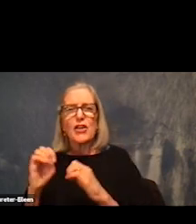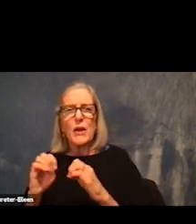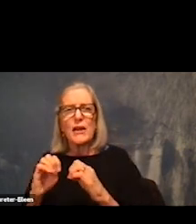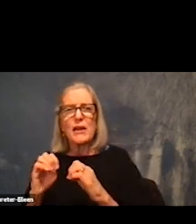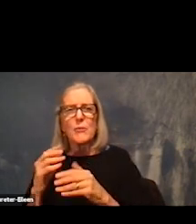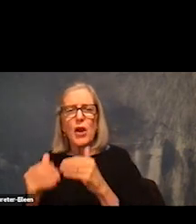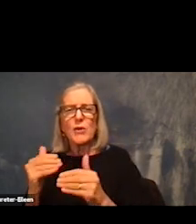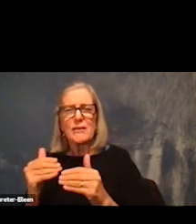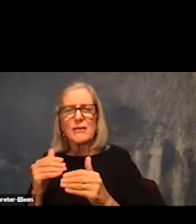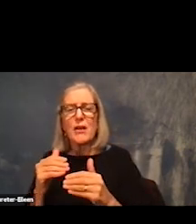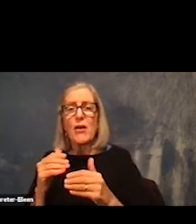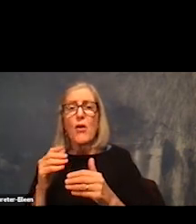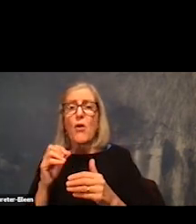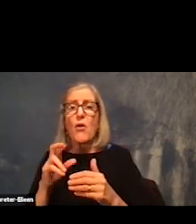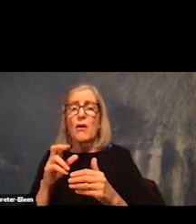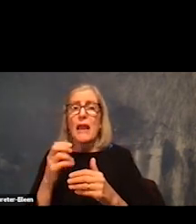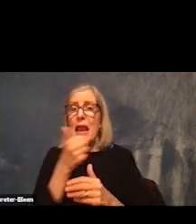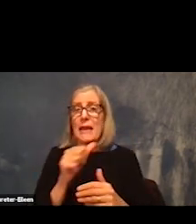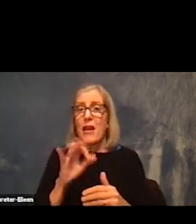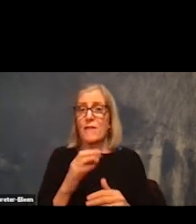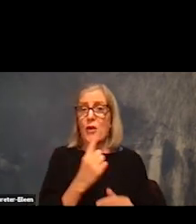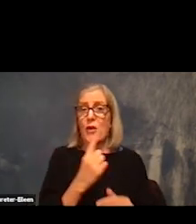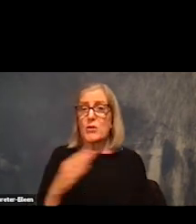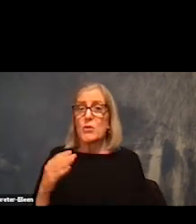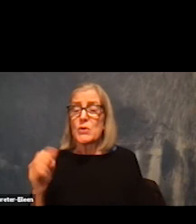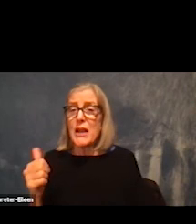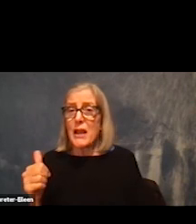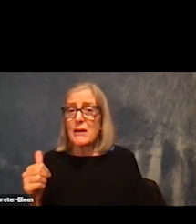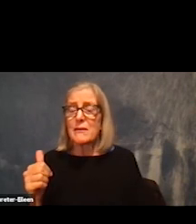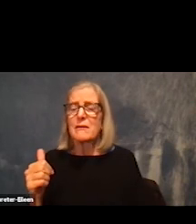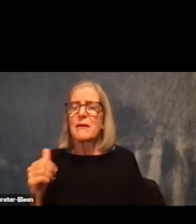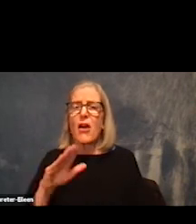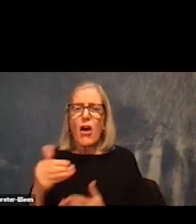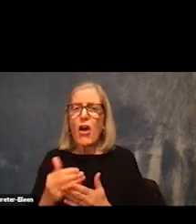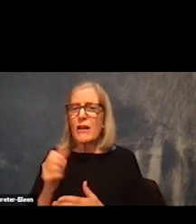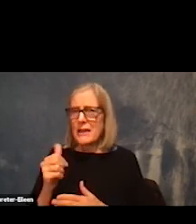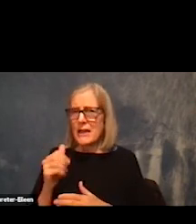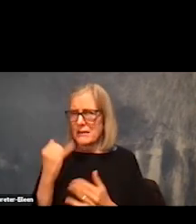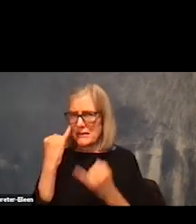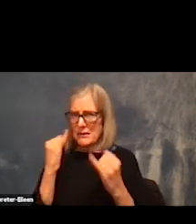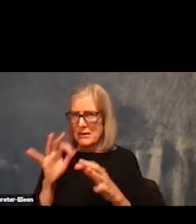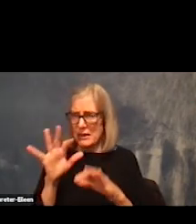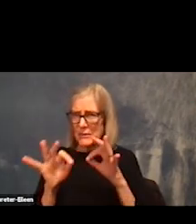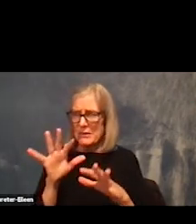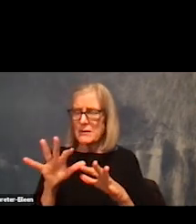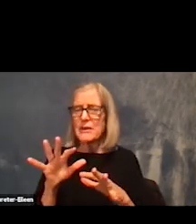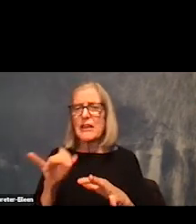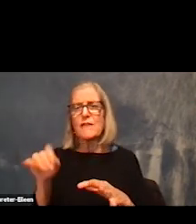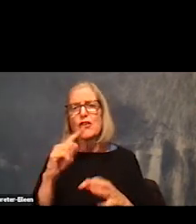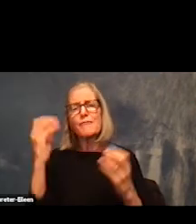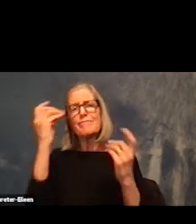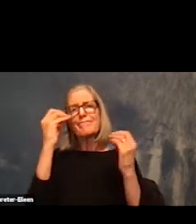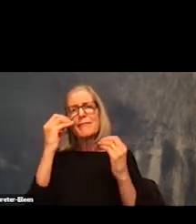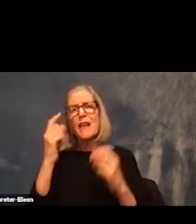your takeaways in the chat for all you've heard here and all 10 tips. What's one thing you could do to expand